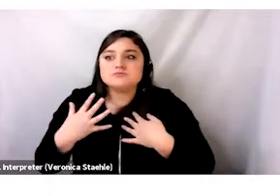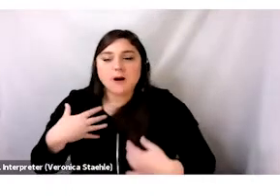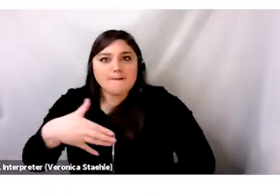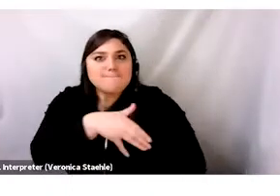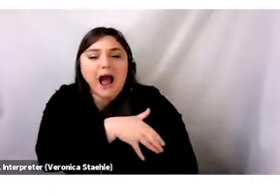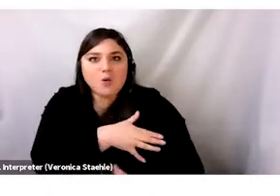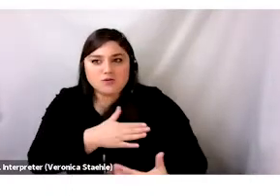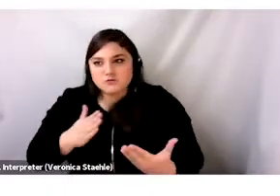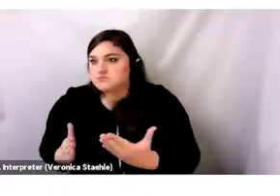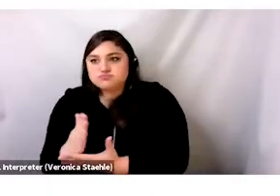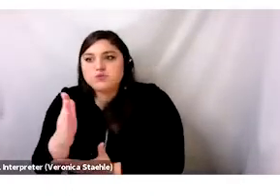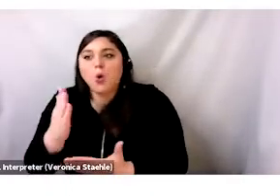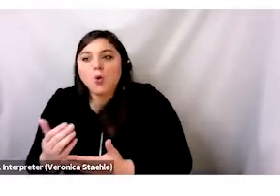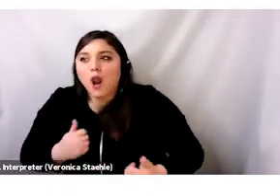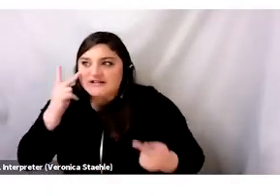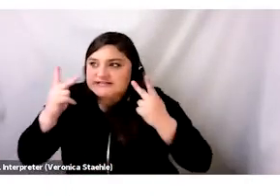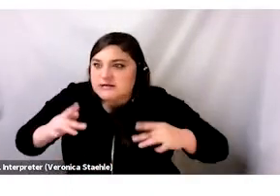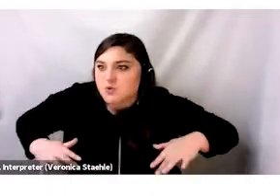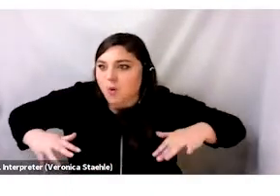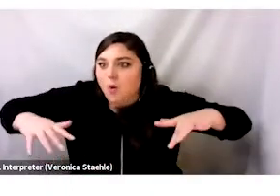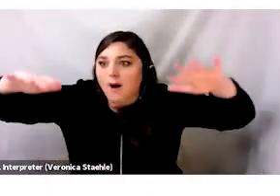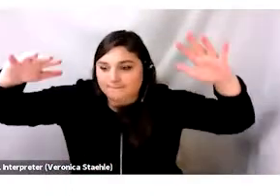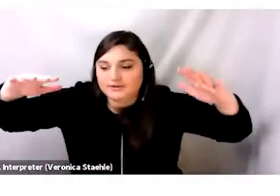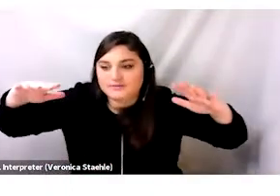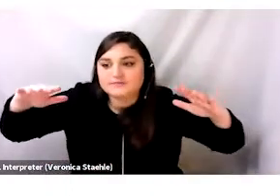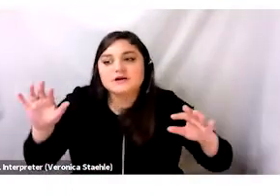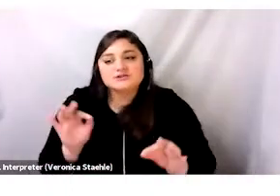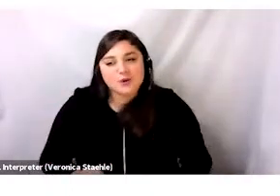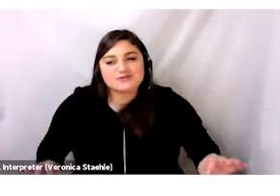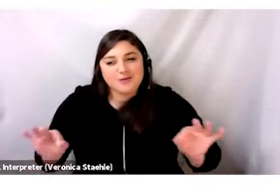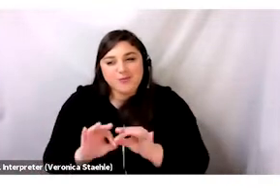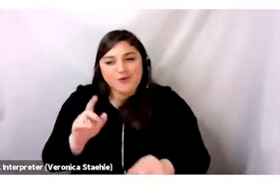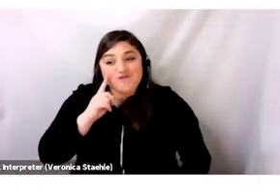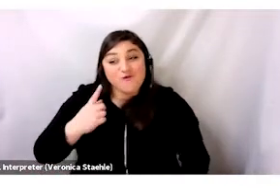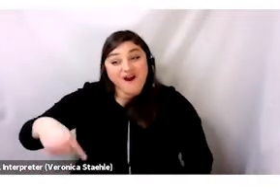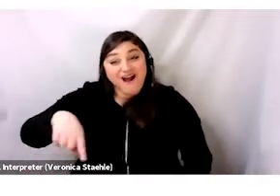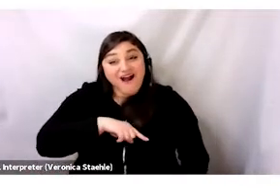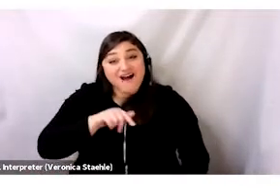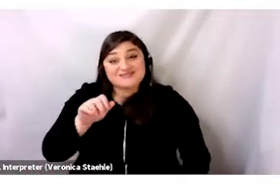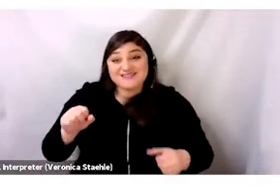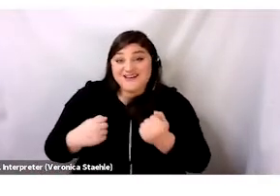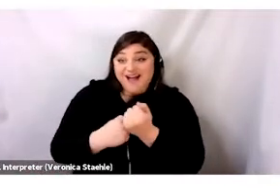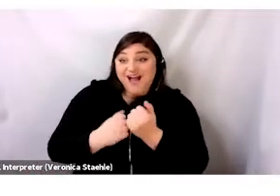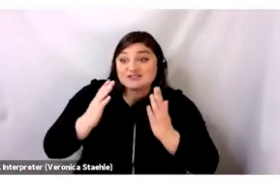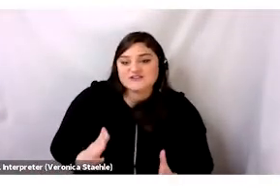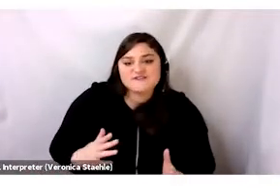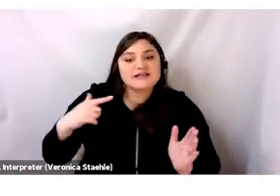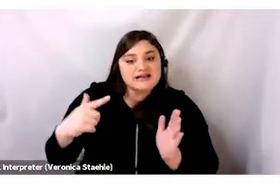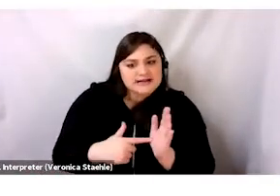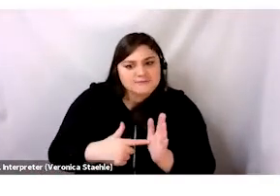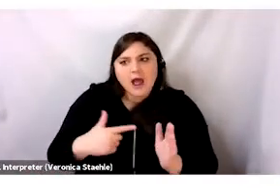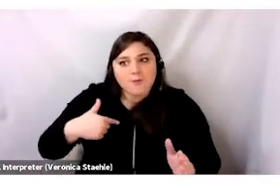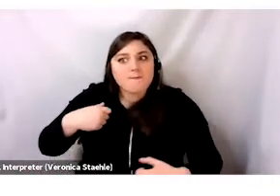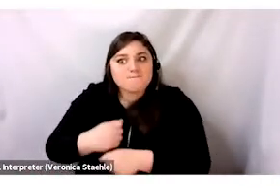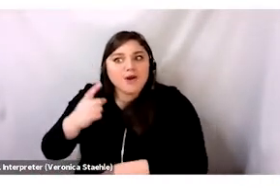as activists. It's entirely possible to take the right decision for the wrong reasons, for example, or